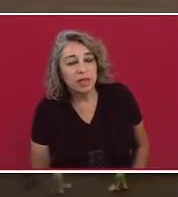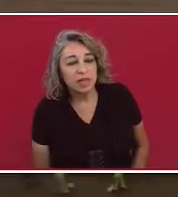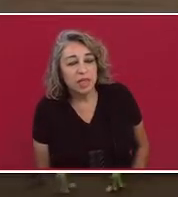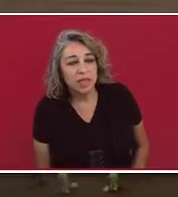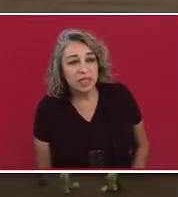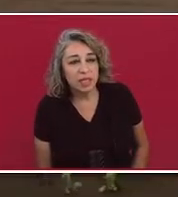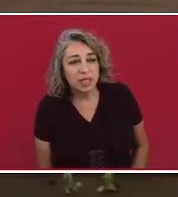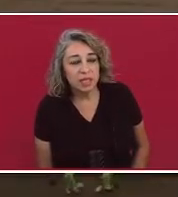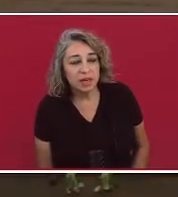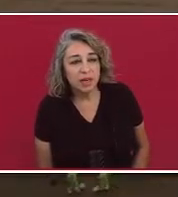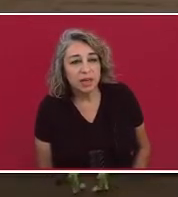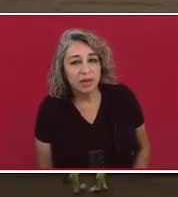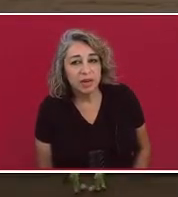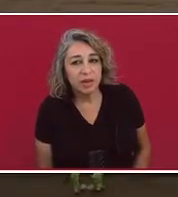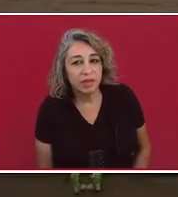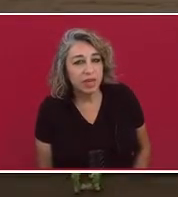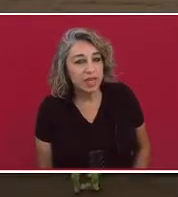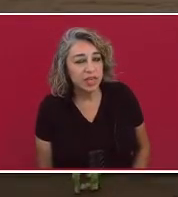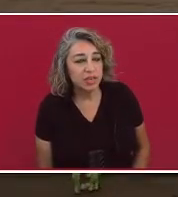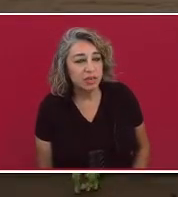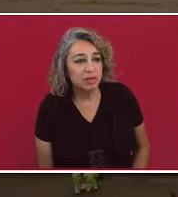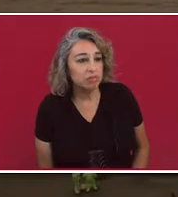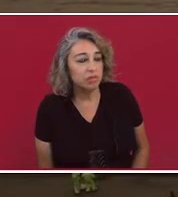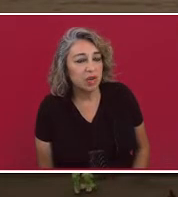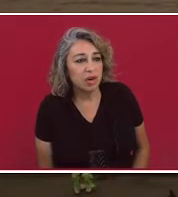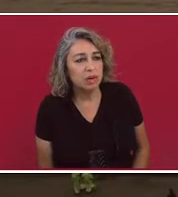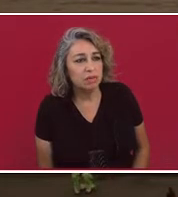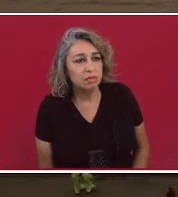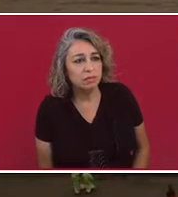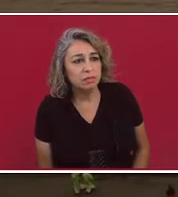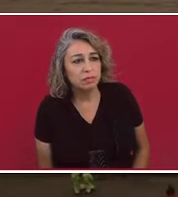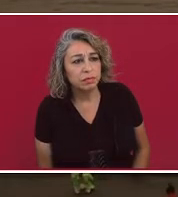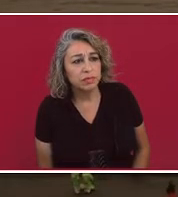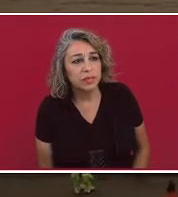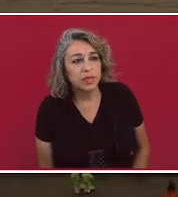Sandoval González is Secretary of the National Guard,